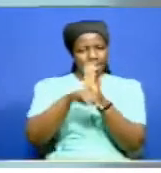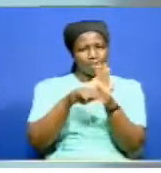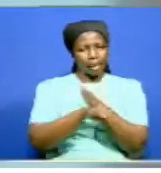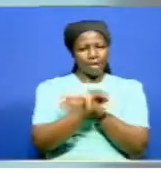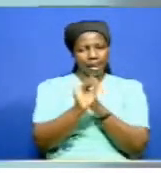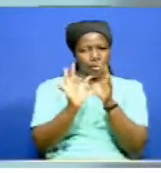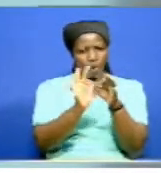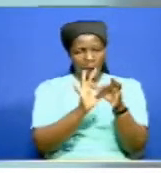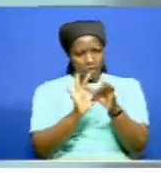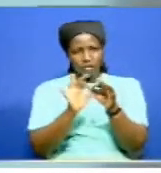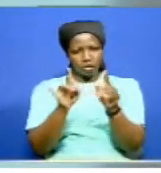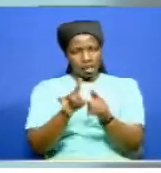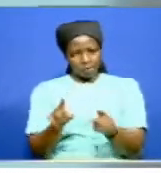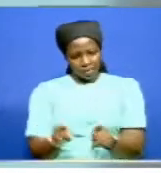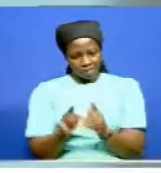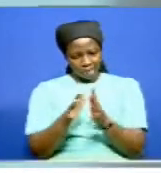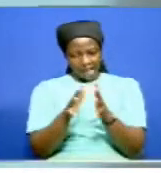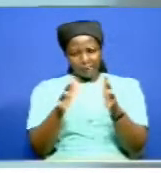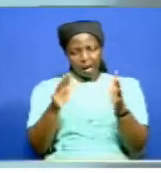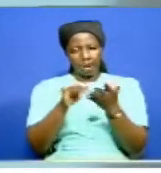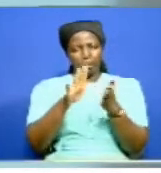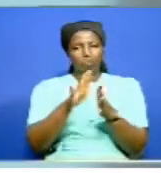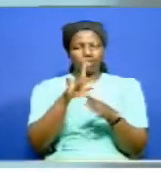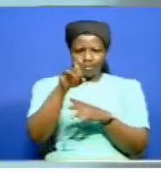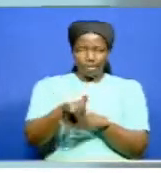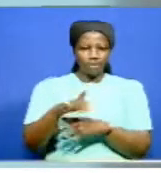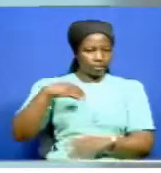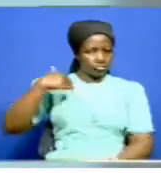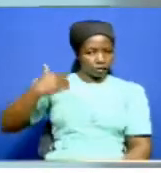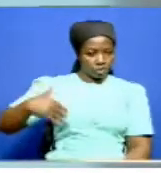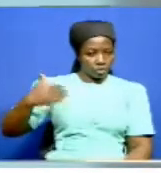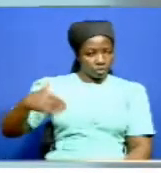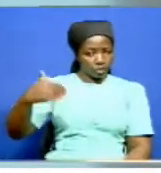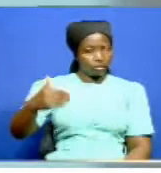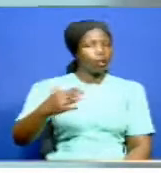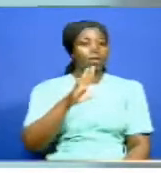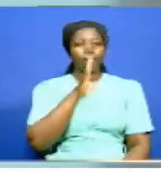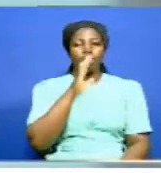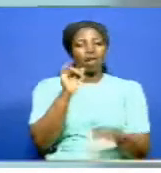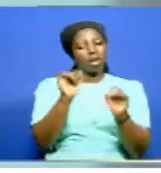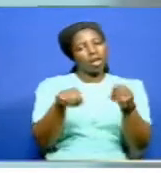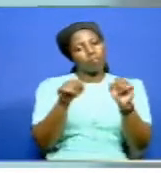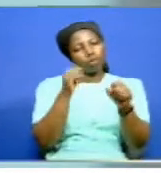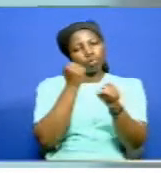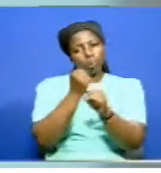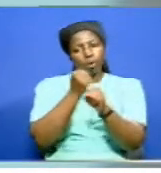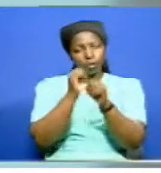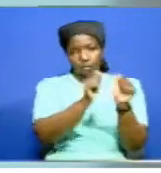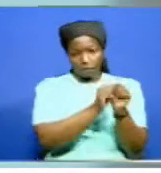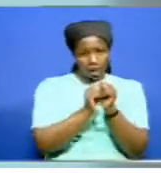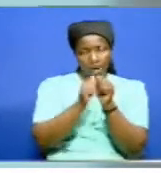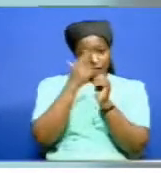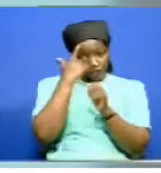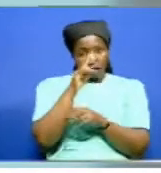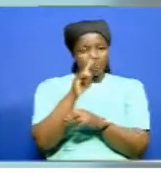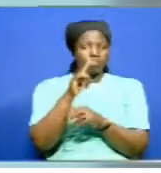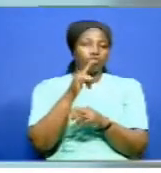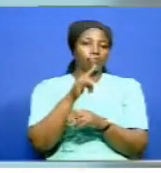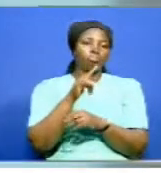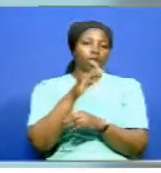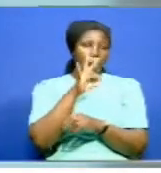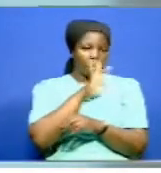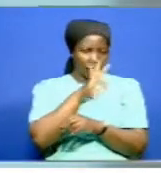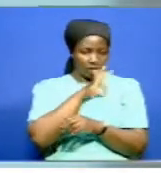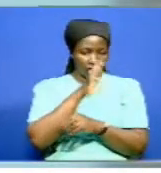further. That we must consistently be able to work together for the betterment of our